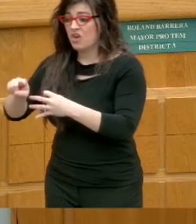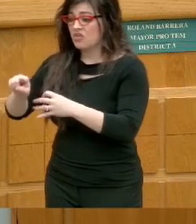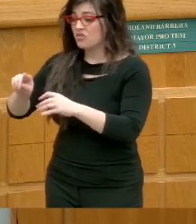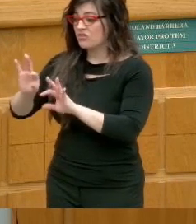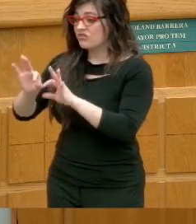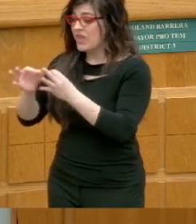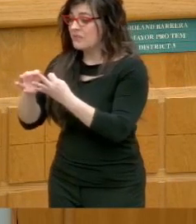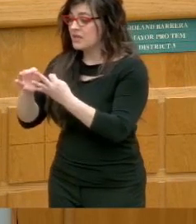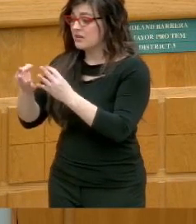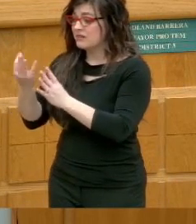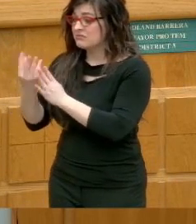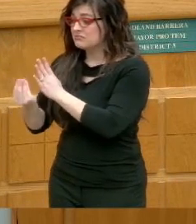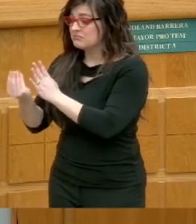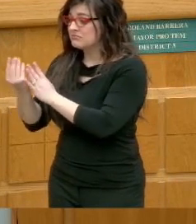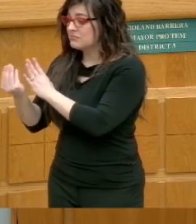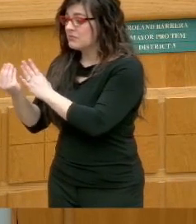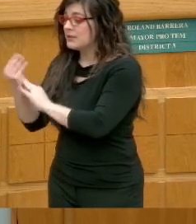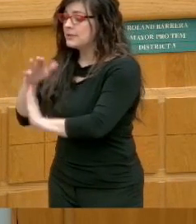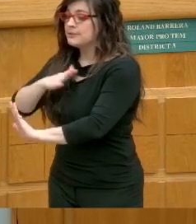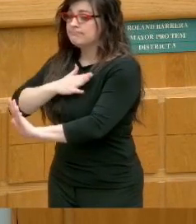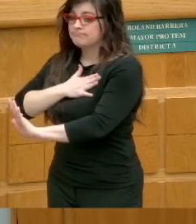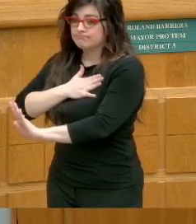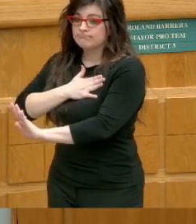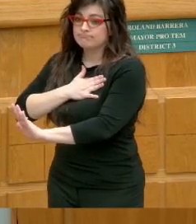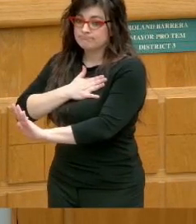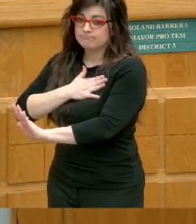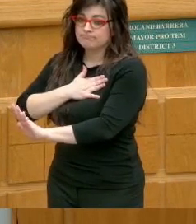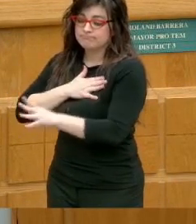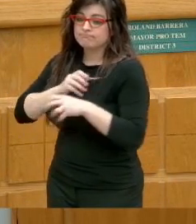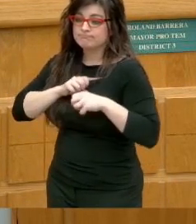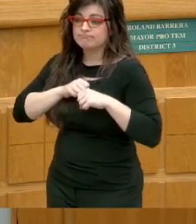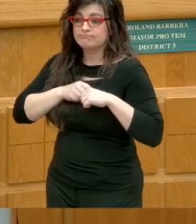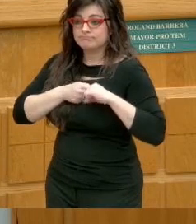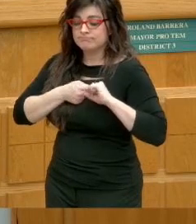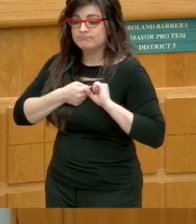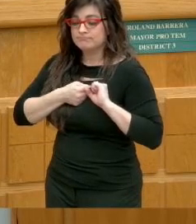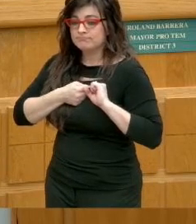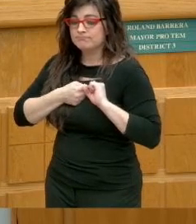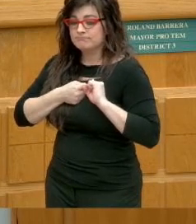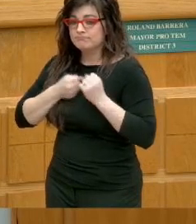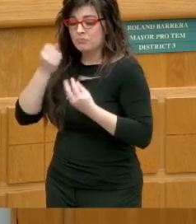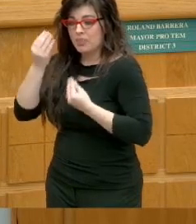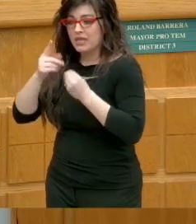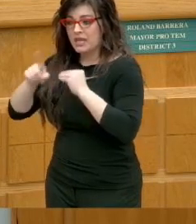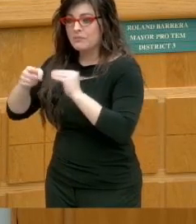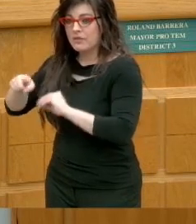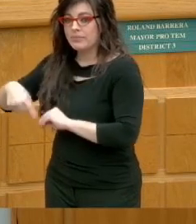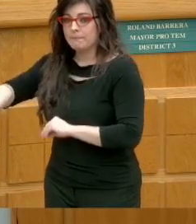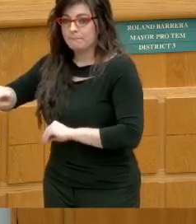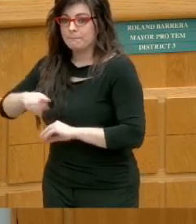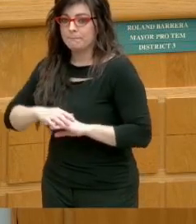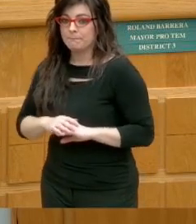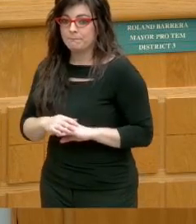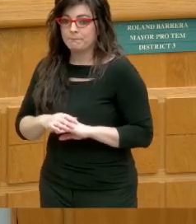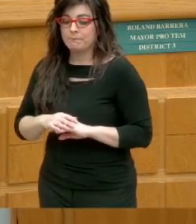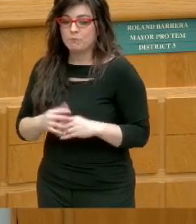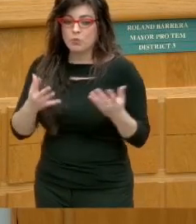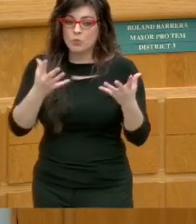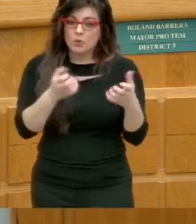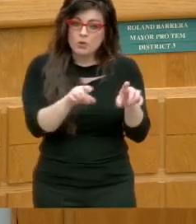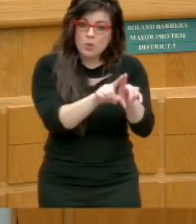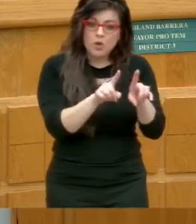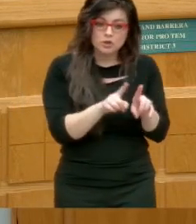those in our prayers that are fighting the fight themselves with the COVID, and also helping fight those that have it, both in